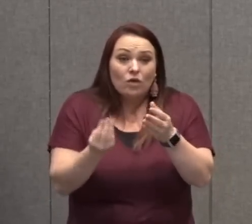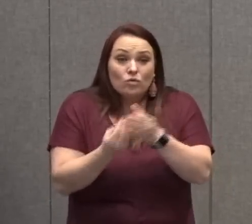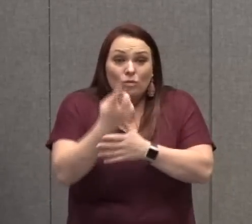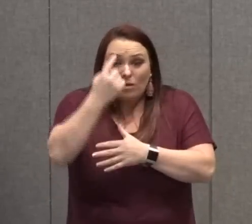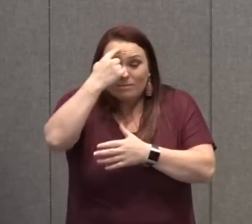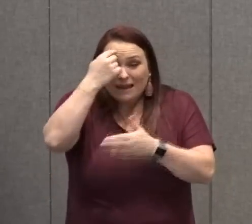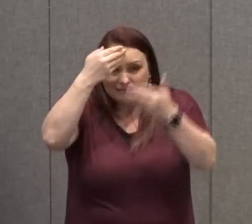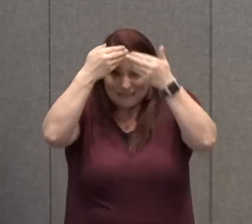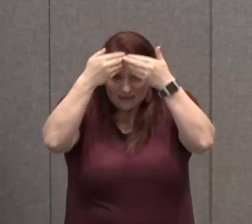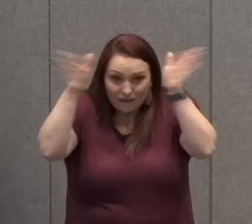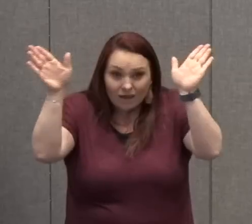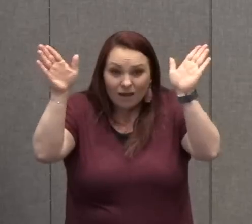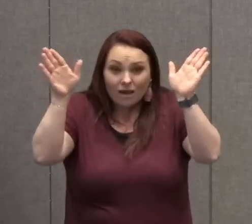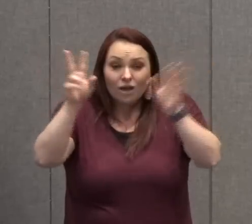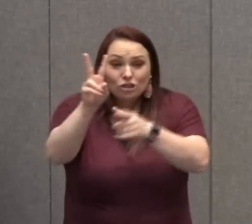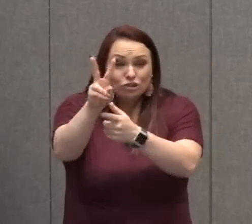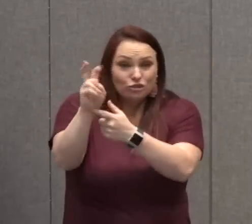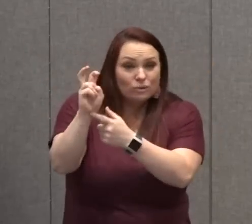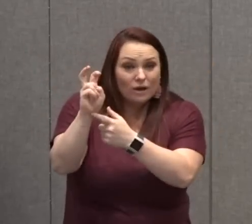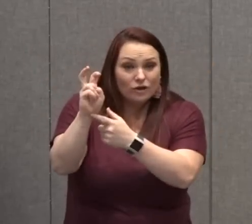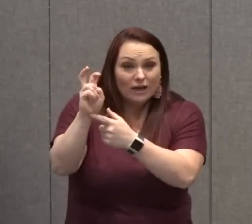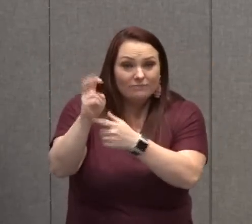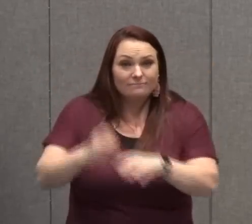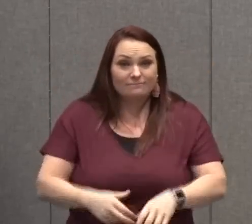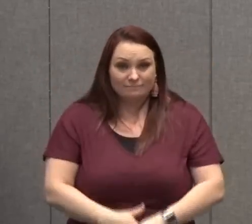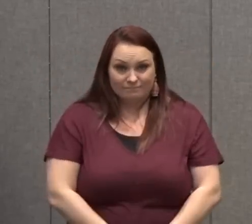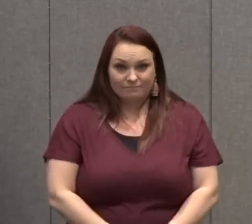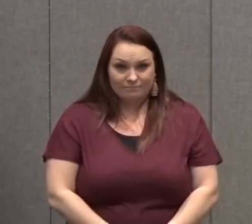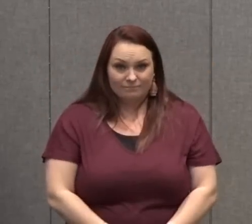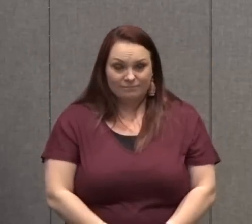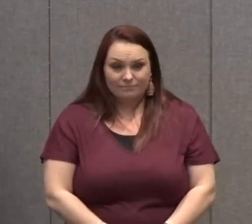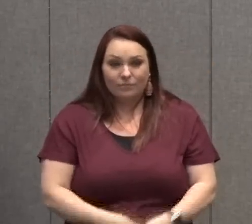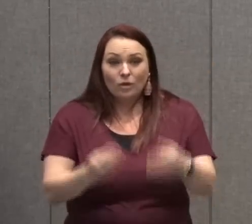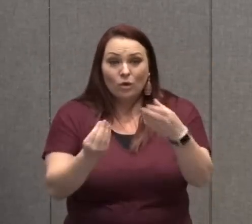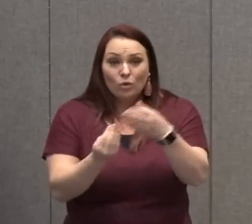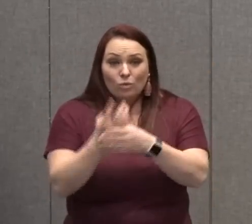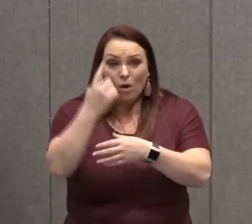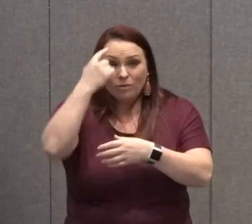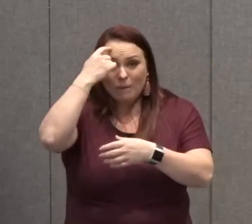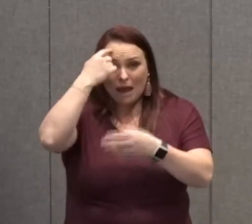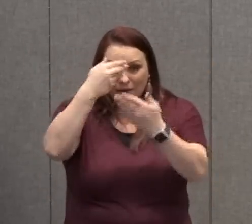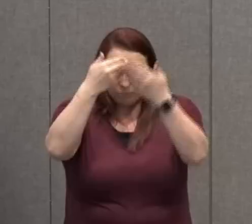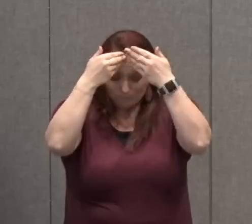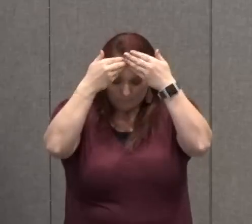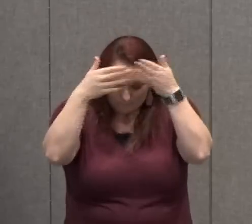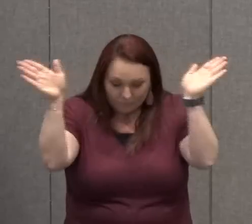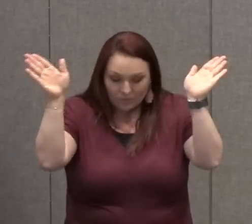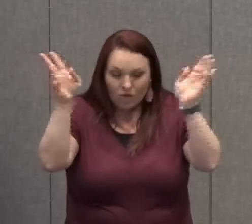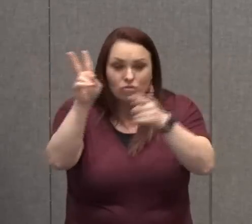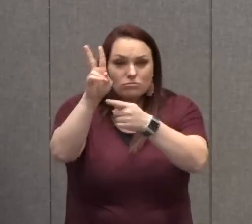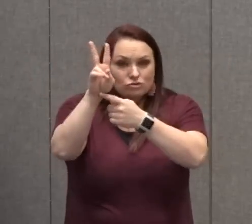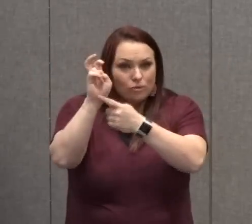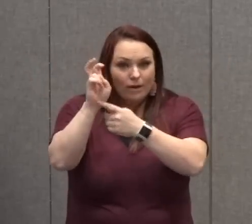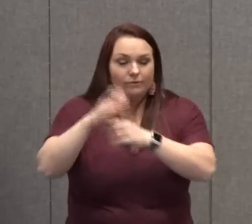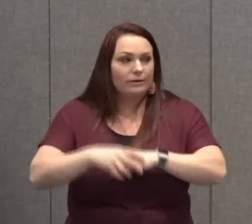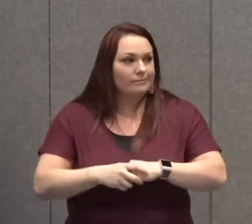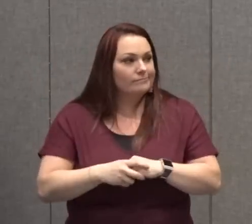200 all right I growth mindset 200 okay